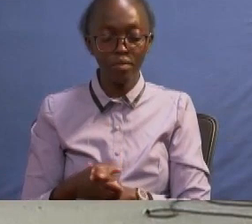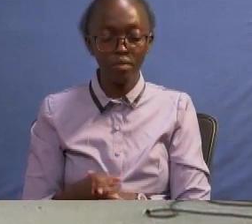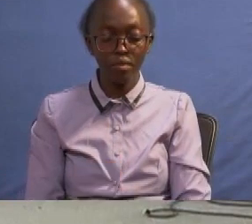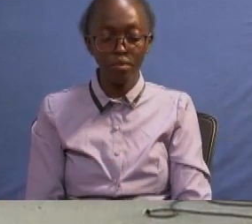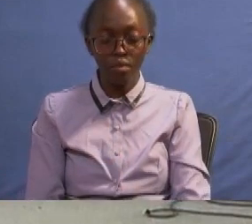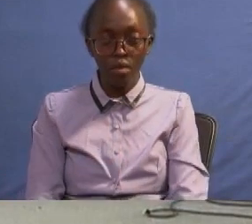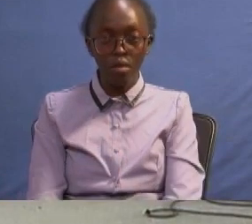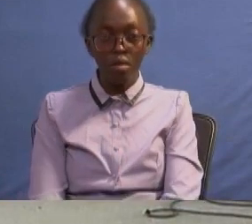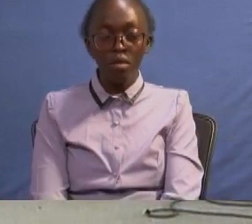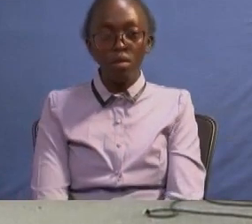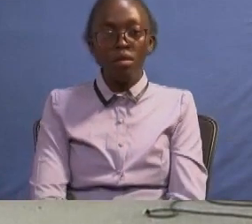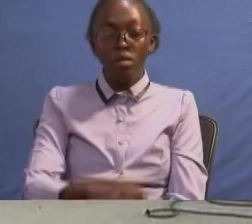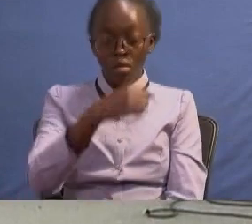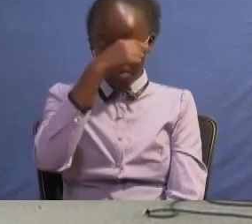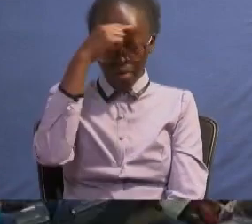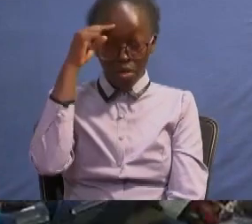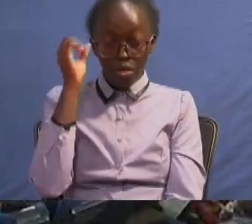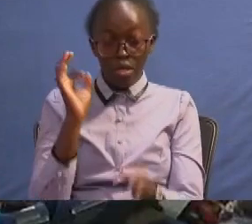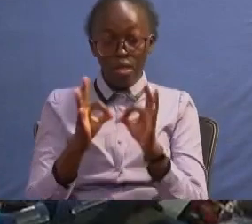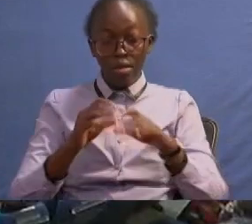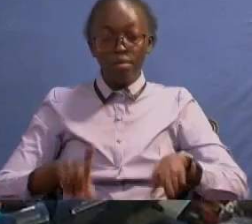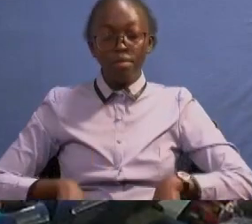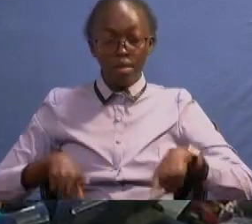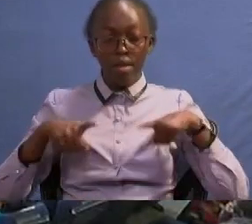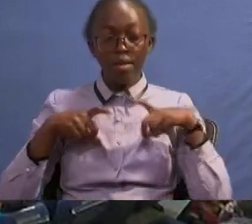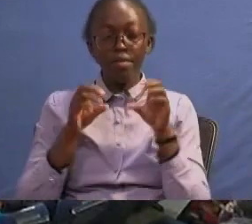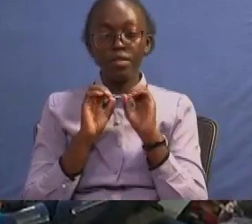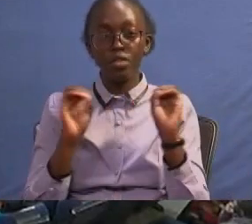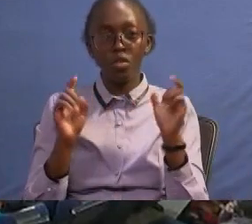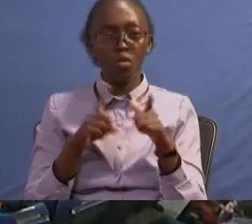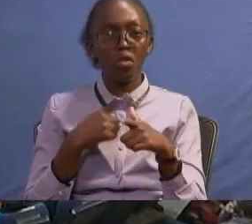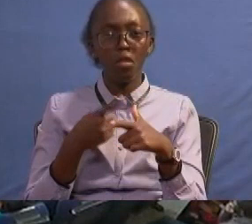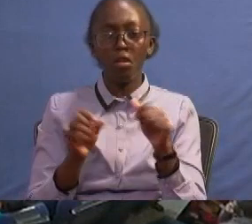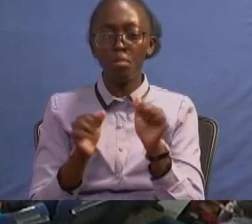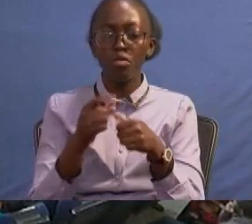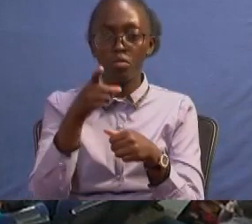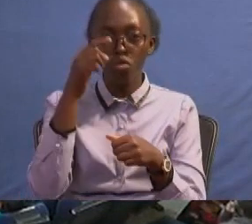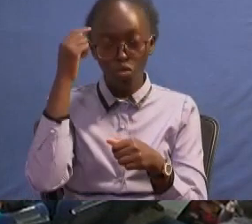Yeah. Because if you are not alive, if I was not alive today, would you have known all that?